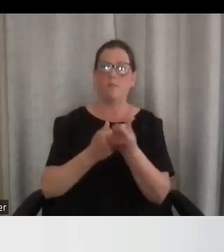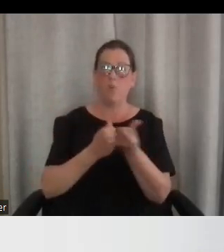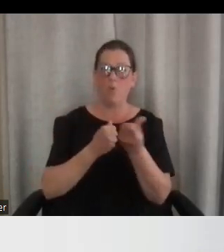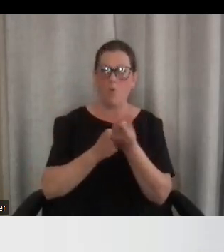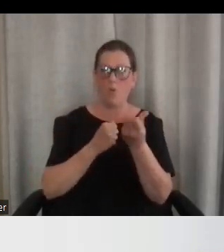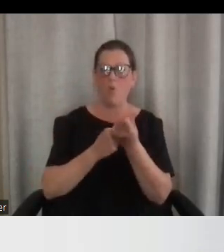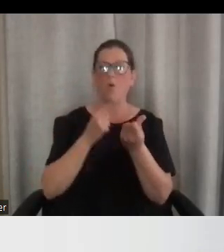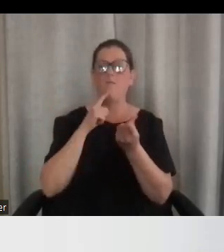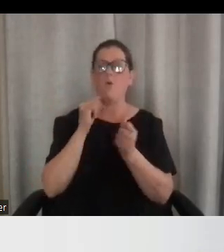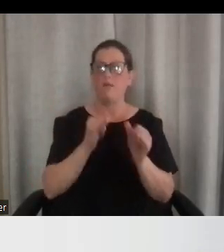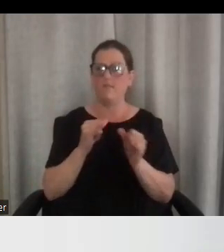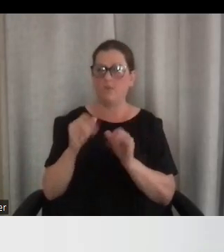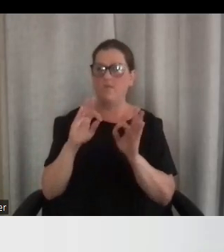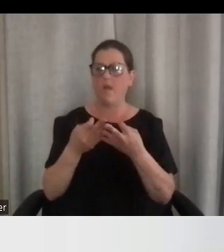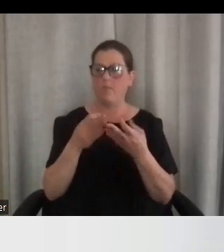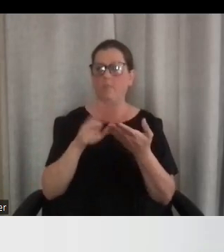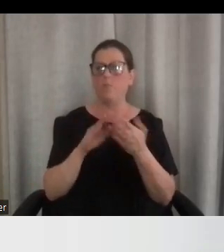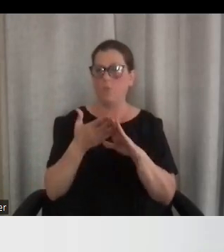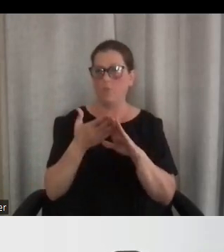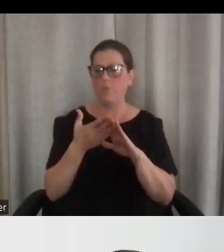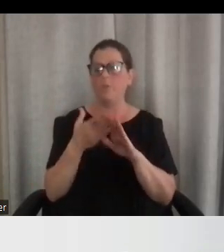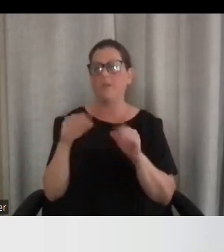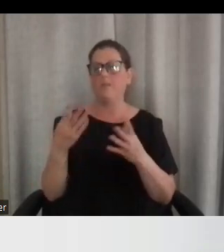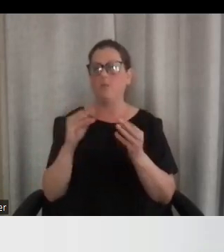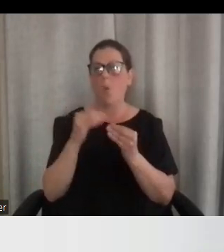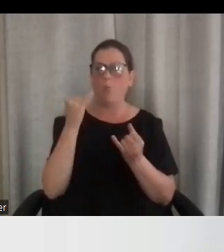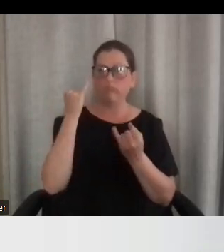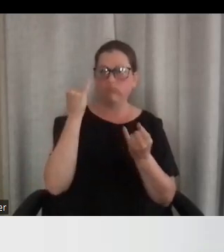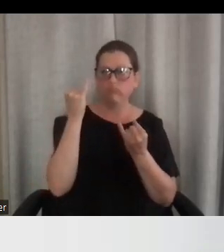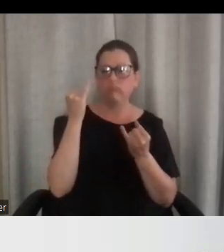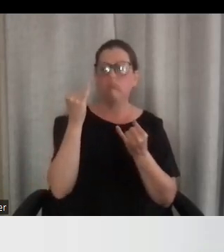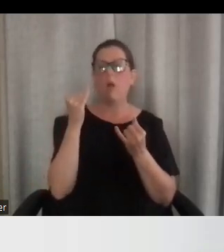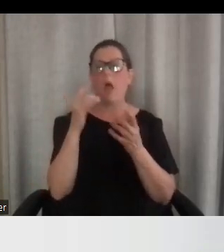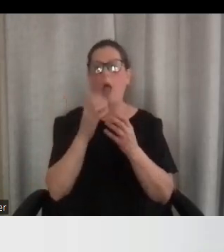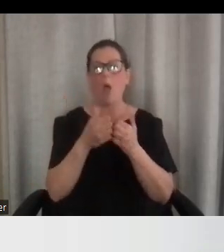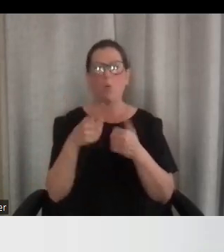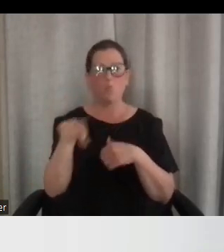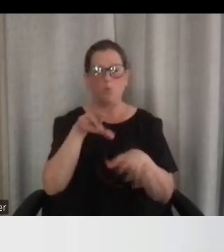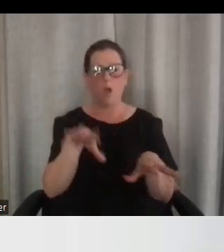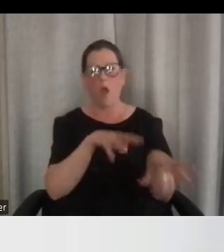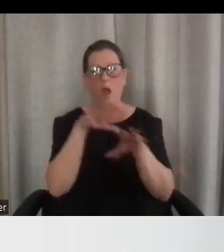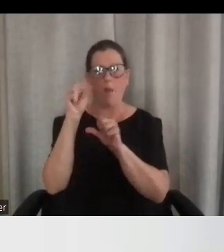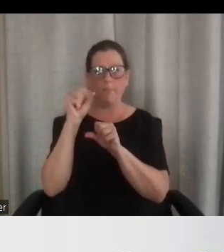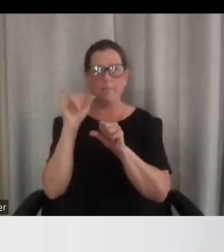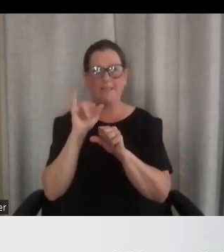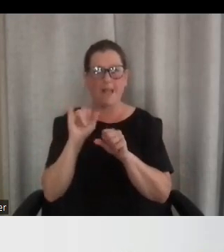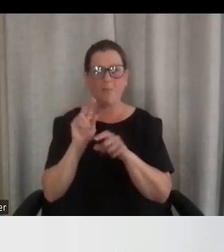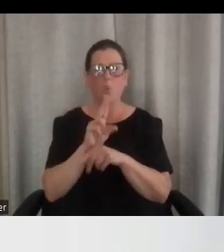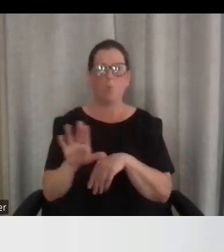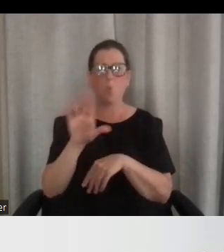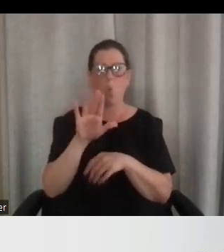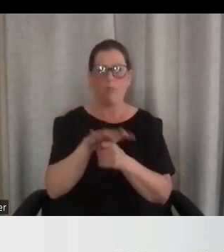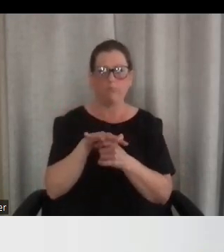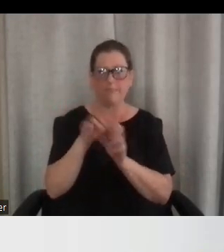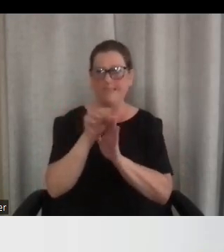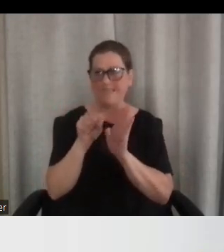and families, and really give you all some ideas about what you might be able to do in your states and in the different public health